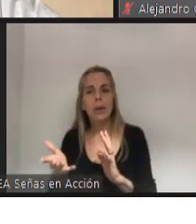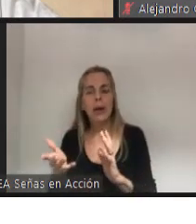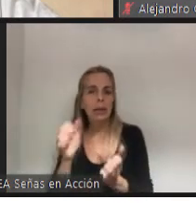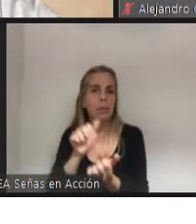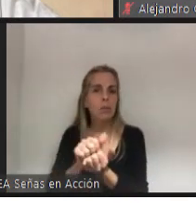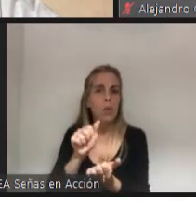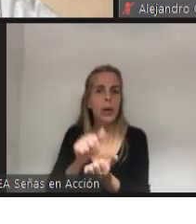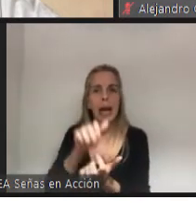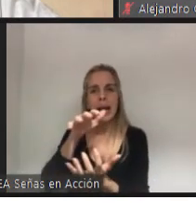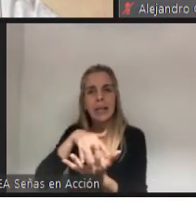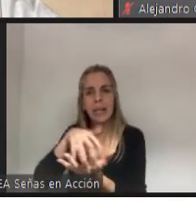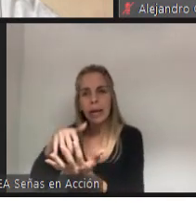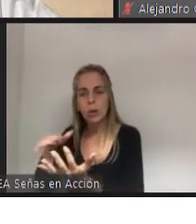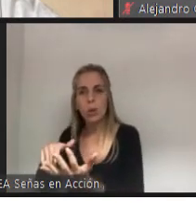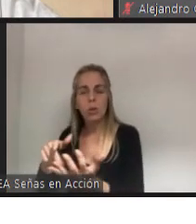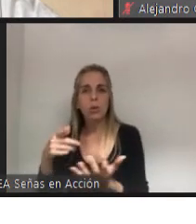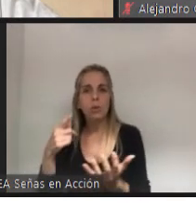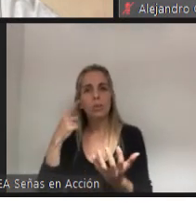So